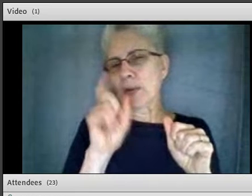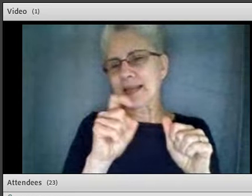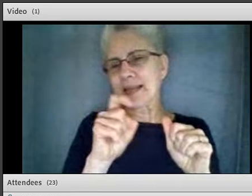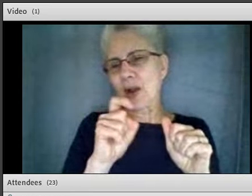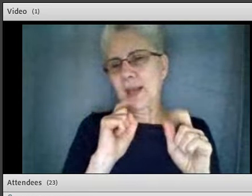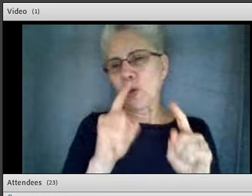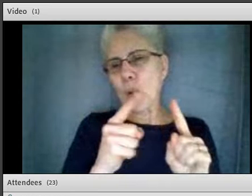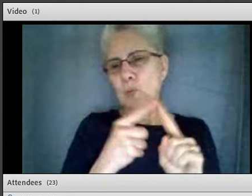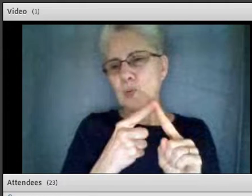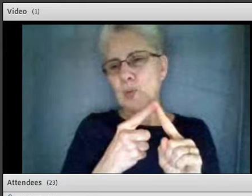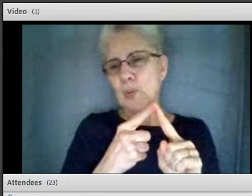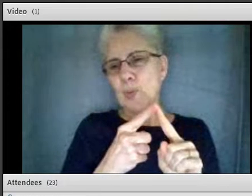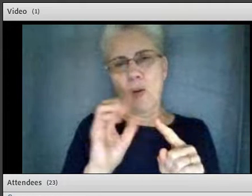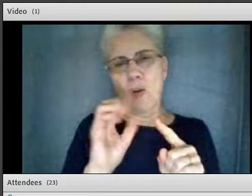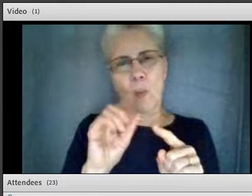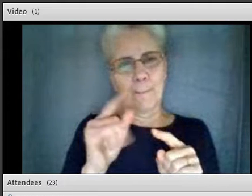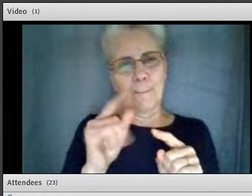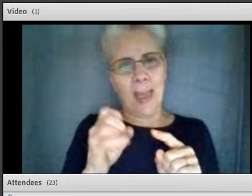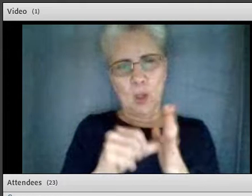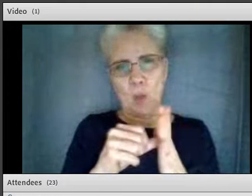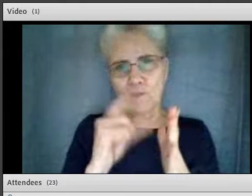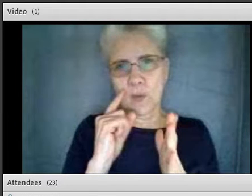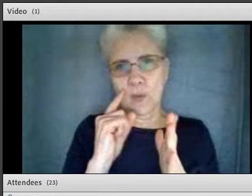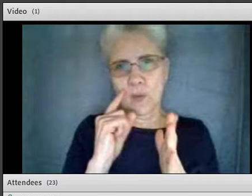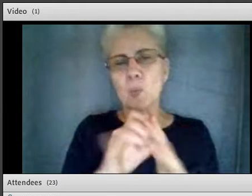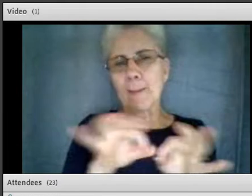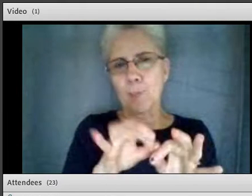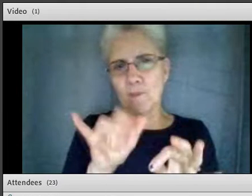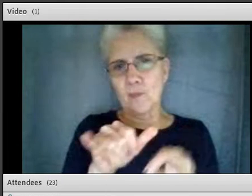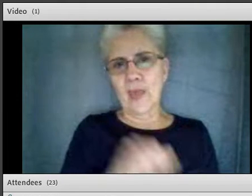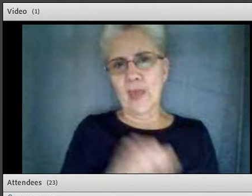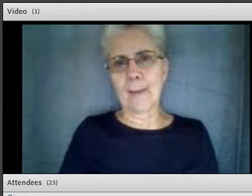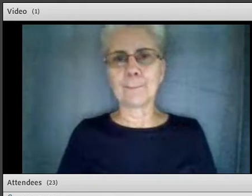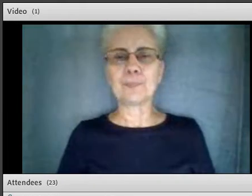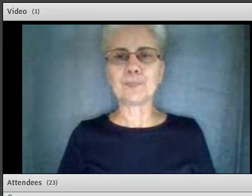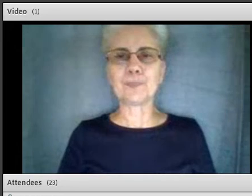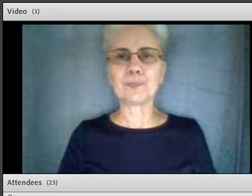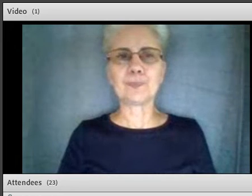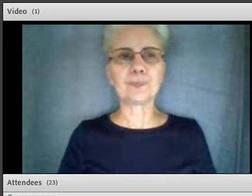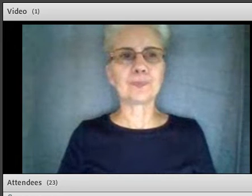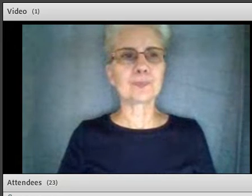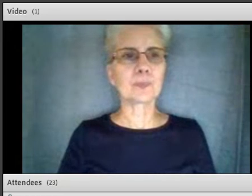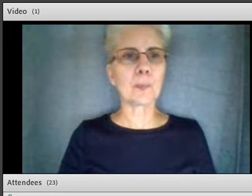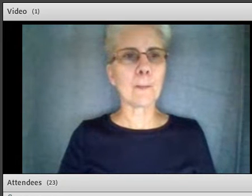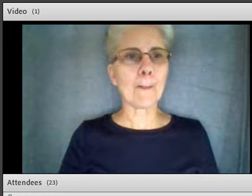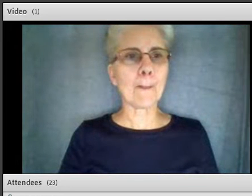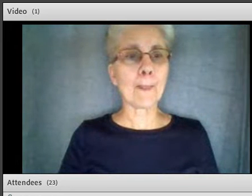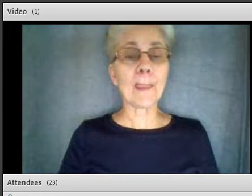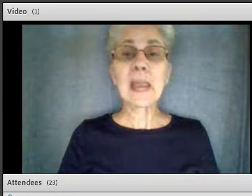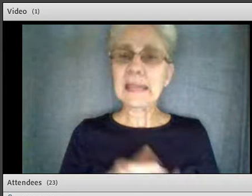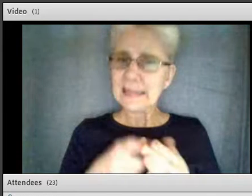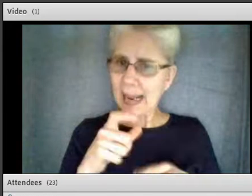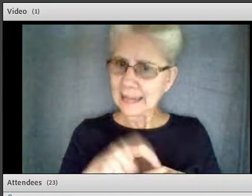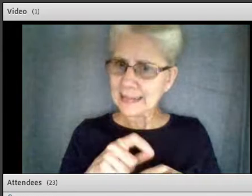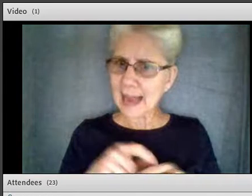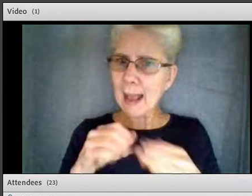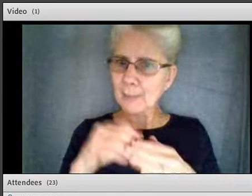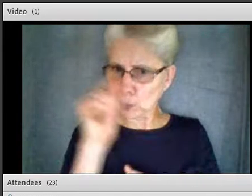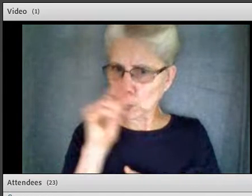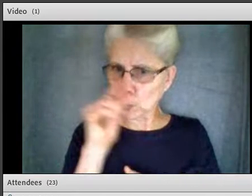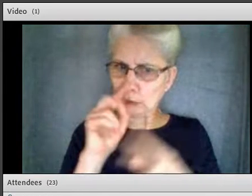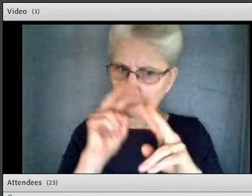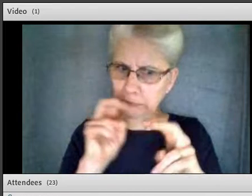this is really important for that. Do spend some time in Google utilizing Google Business because